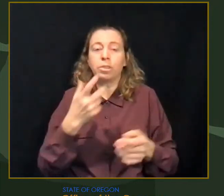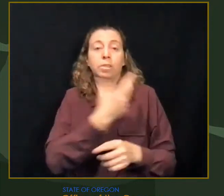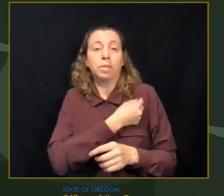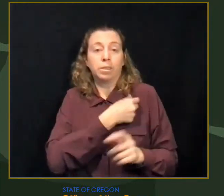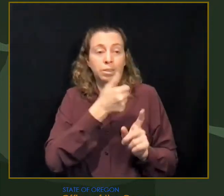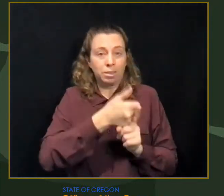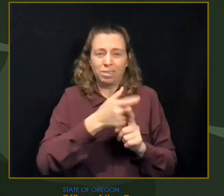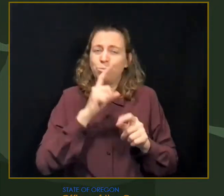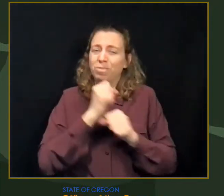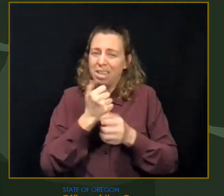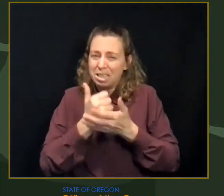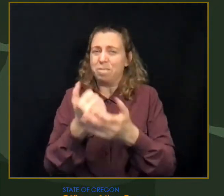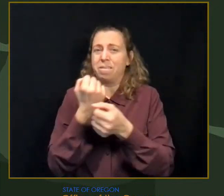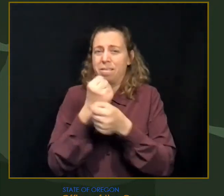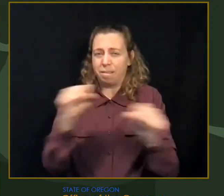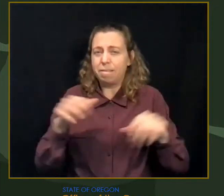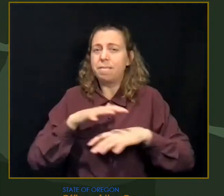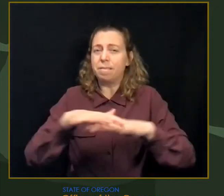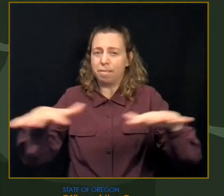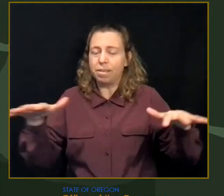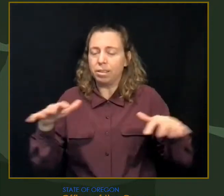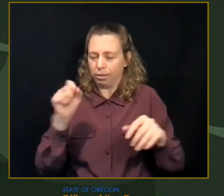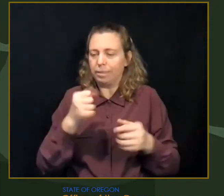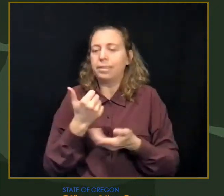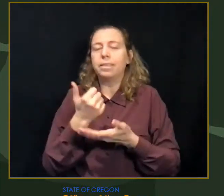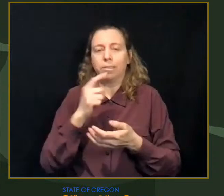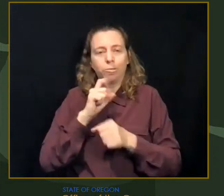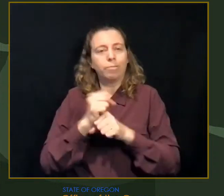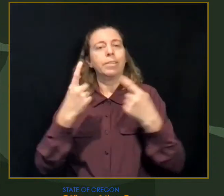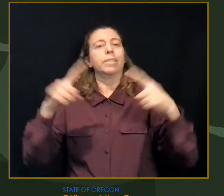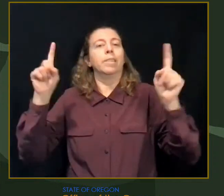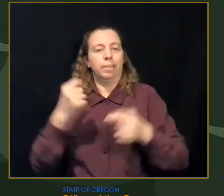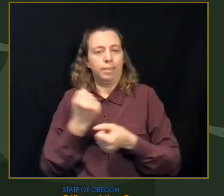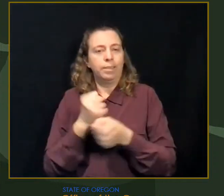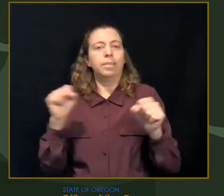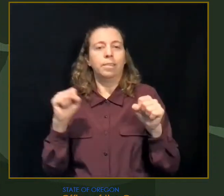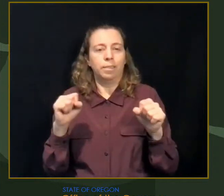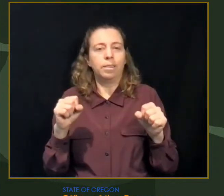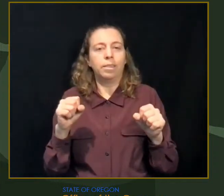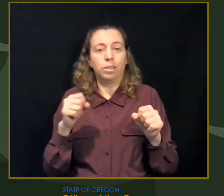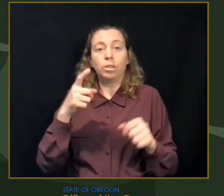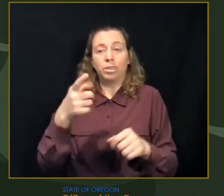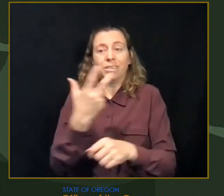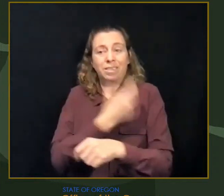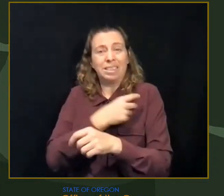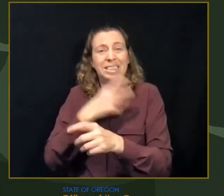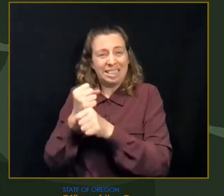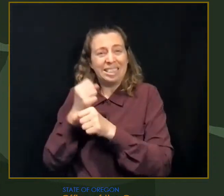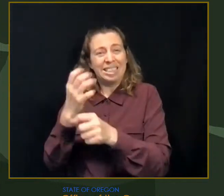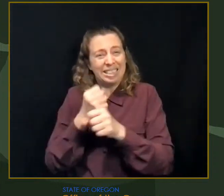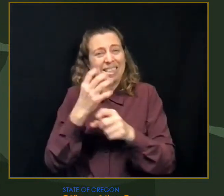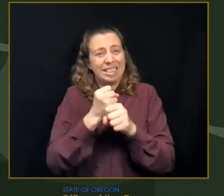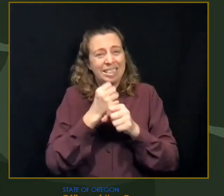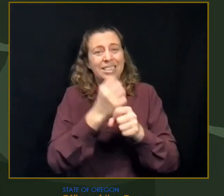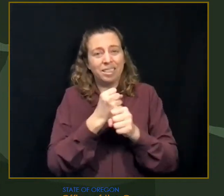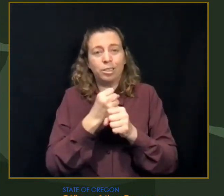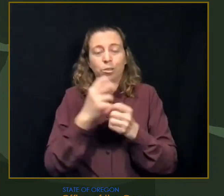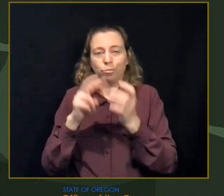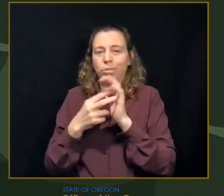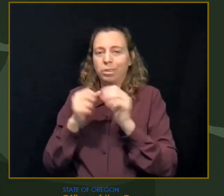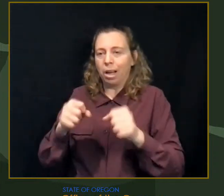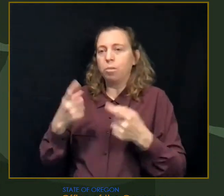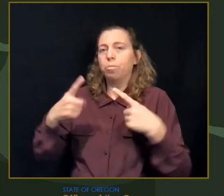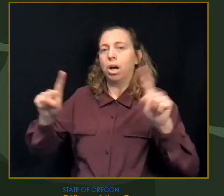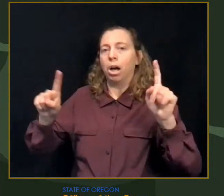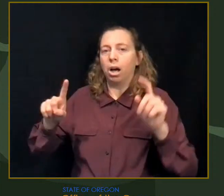vaccinated, percentage by percentage, person by person, gets us closer to winning the fight against COVID, going